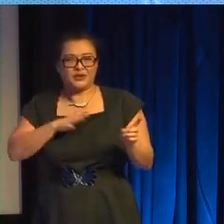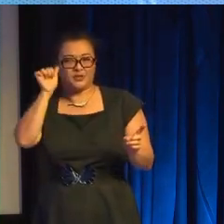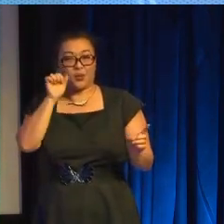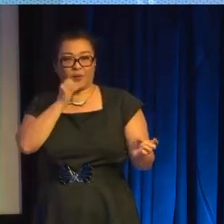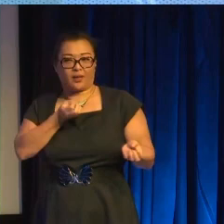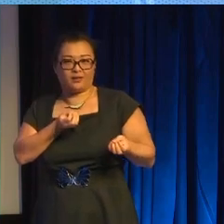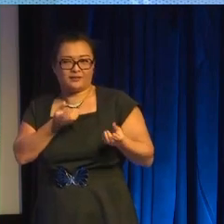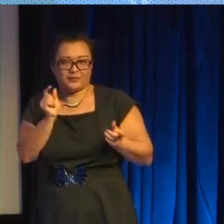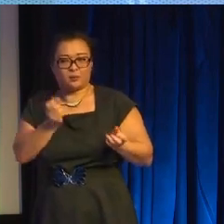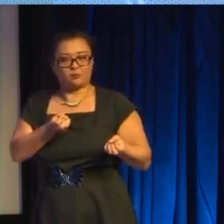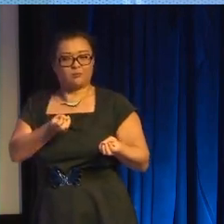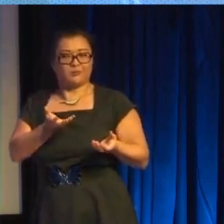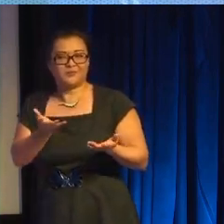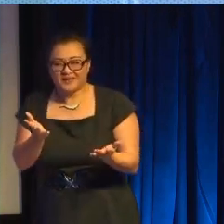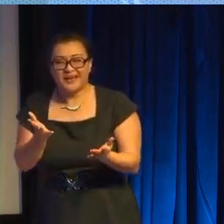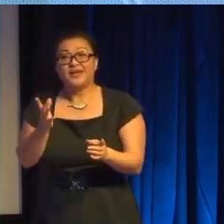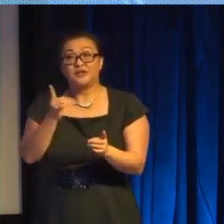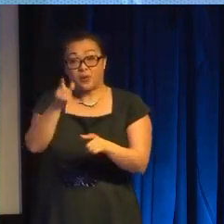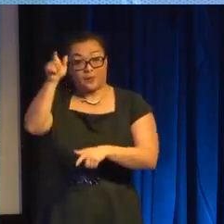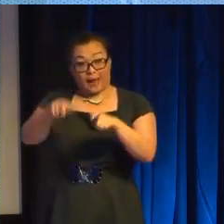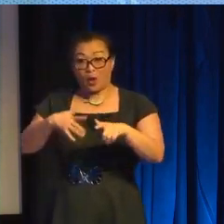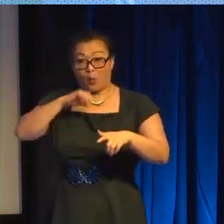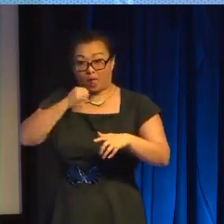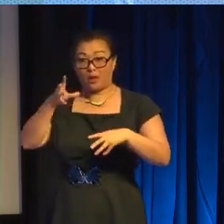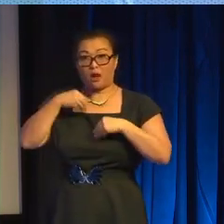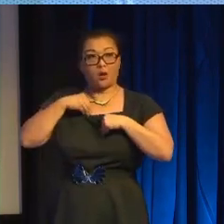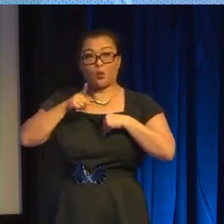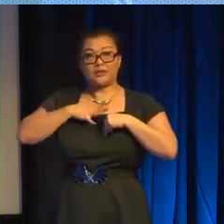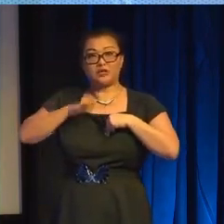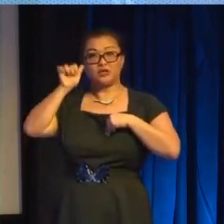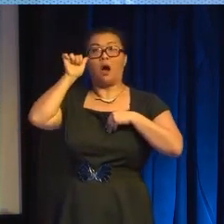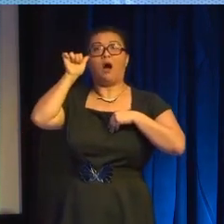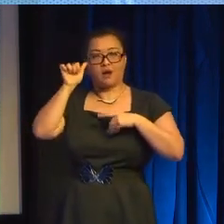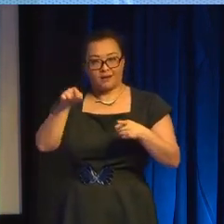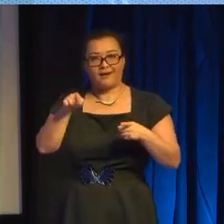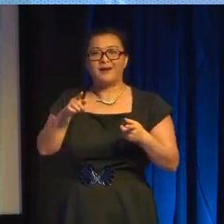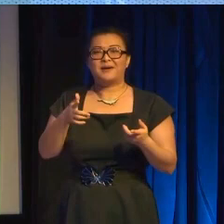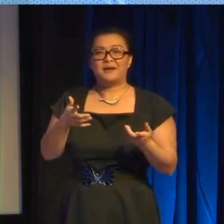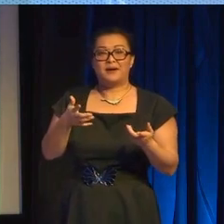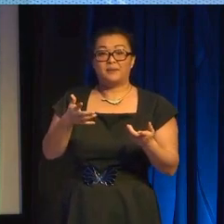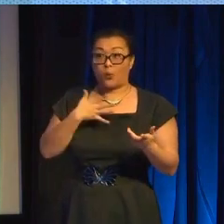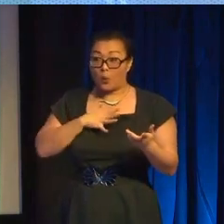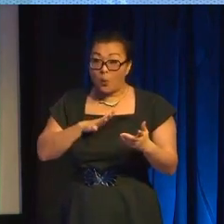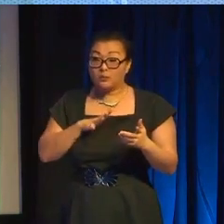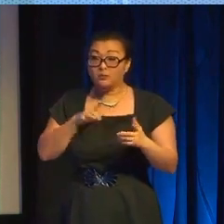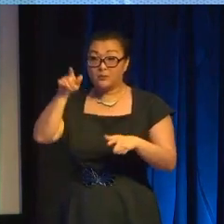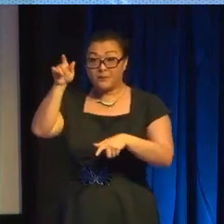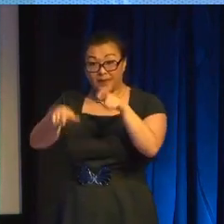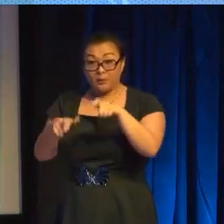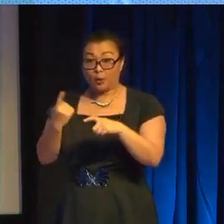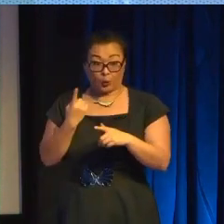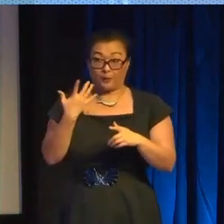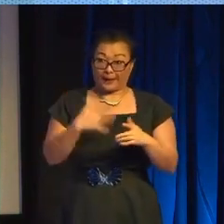which does introduce the player to what they need to know. And of course, what we want is we want people who do remember the original to